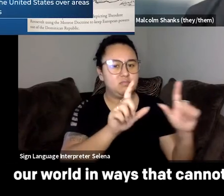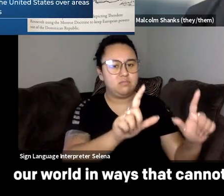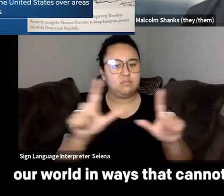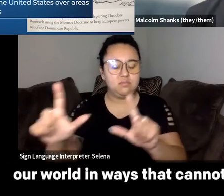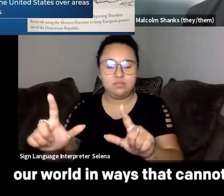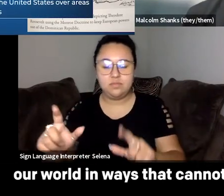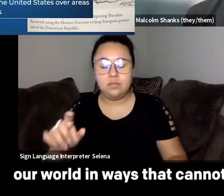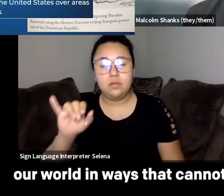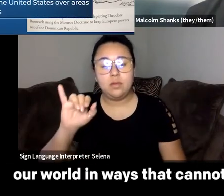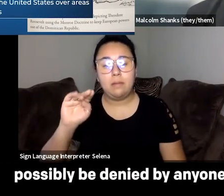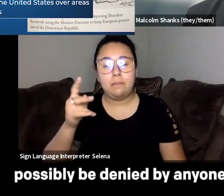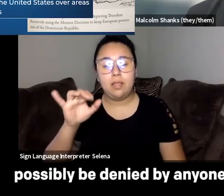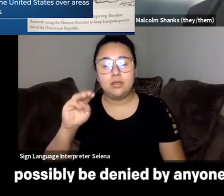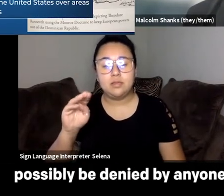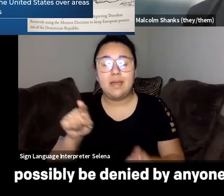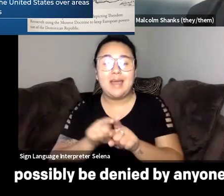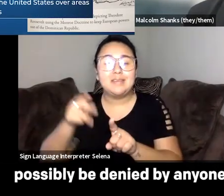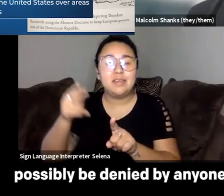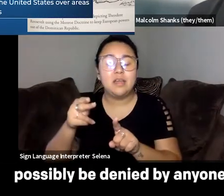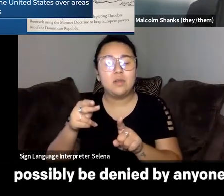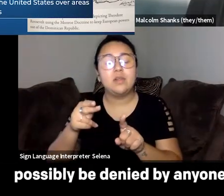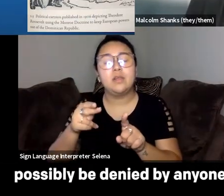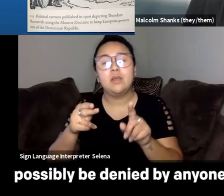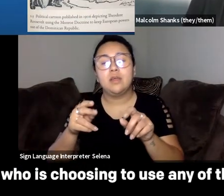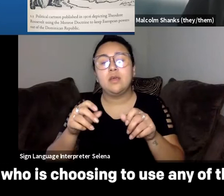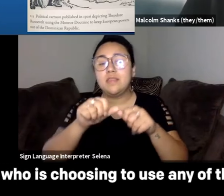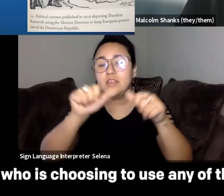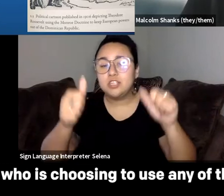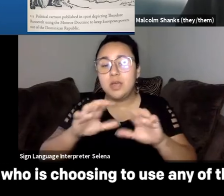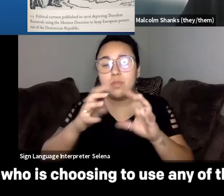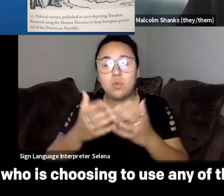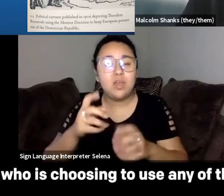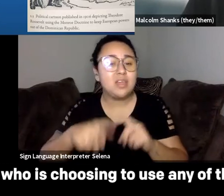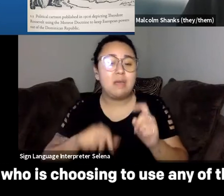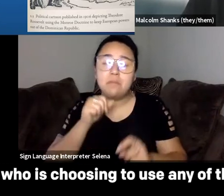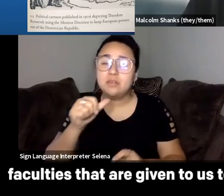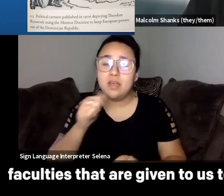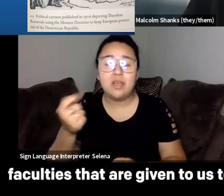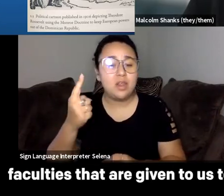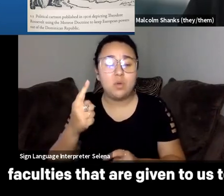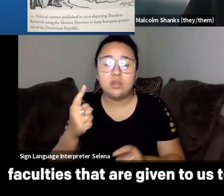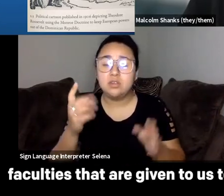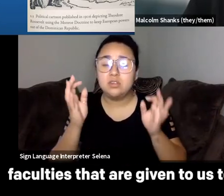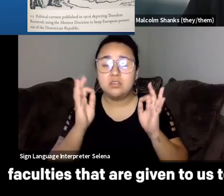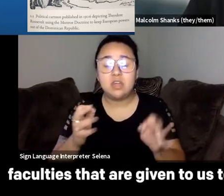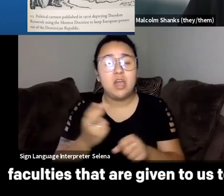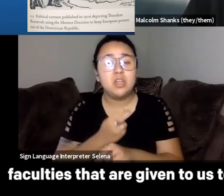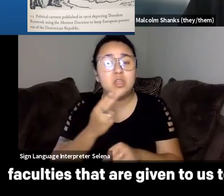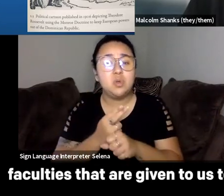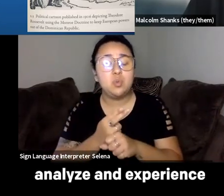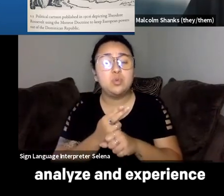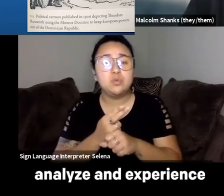shaped our world in ways that cannot possibly be denied by anyone who is choosing to use any of the faculties that are given to us